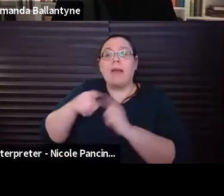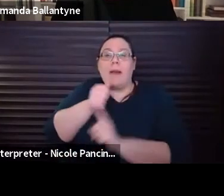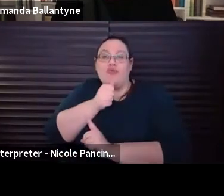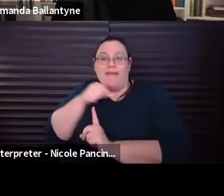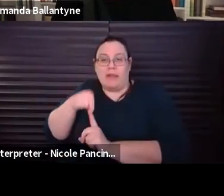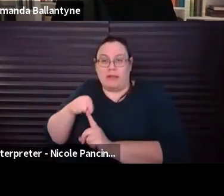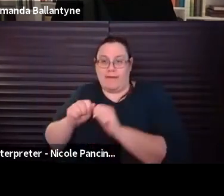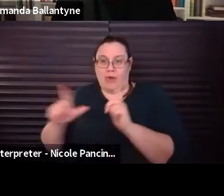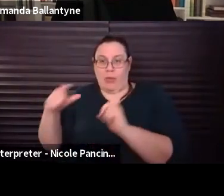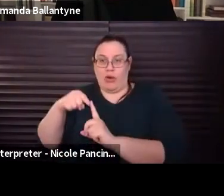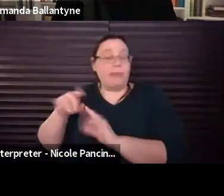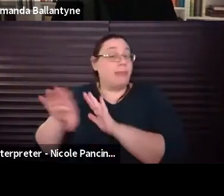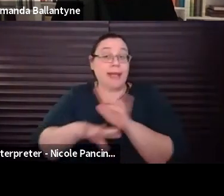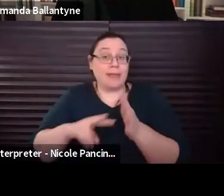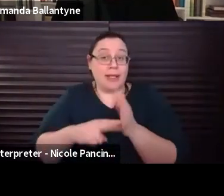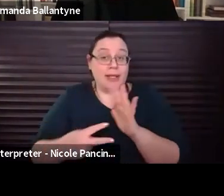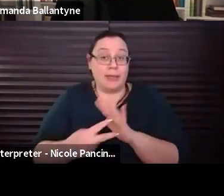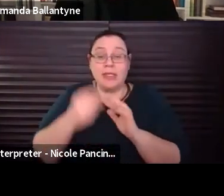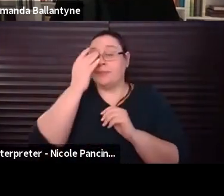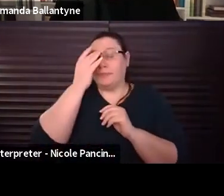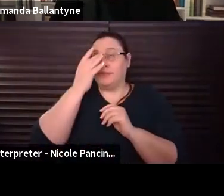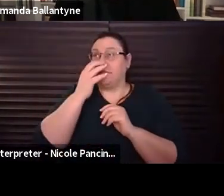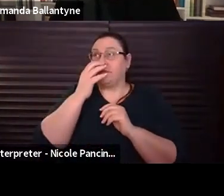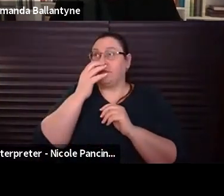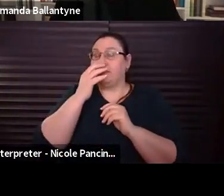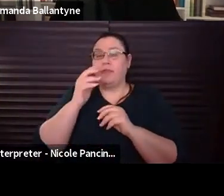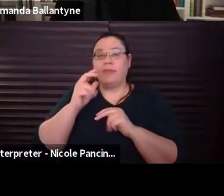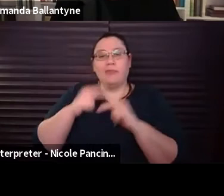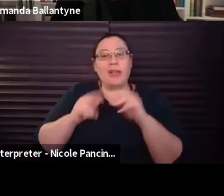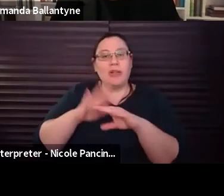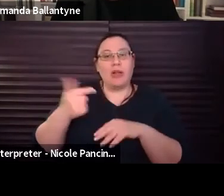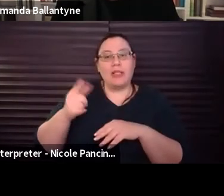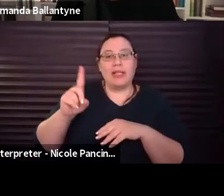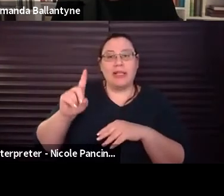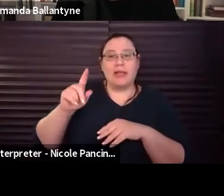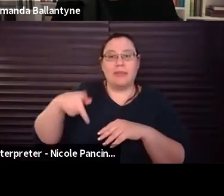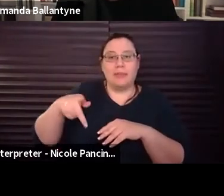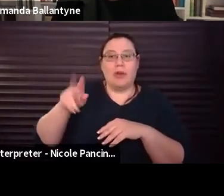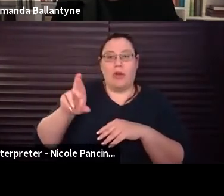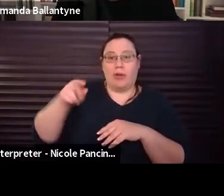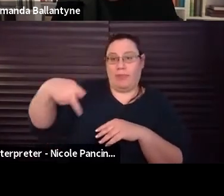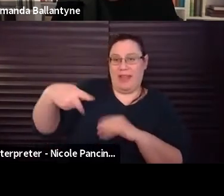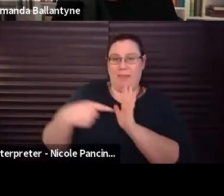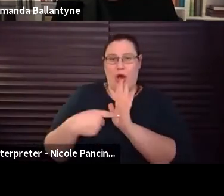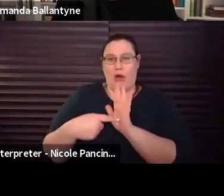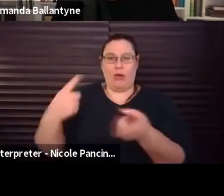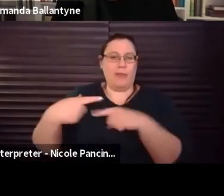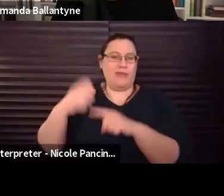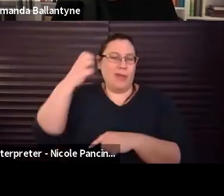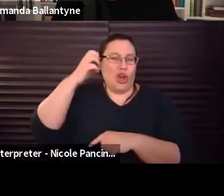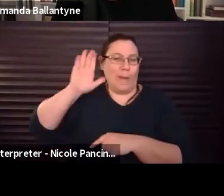is about basically built on the kind of GDPR model in Europe, which